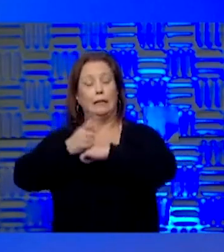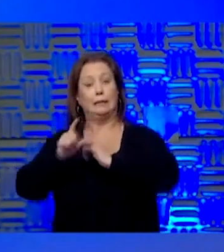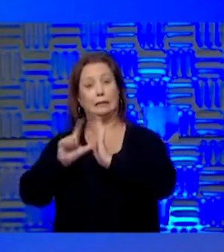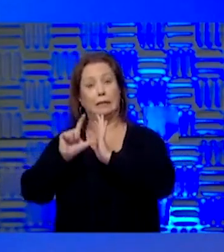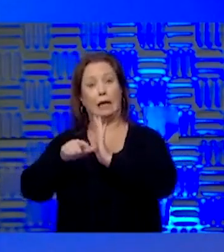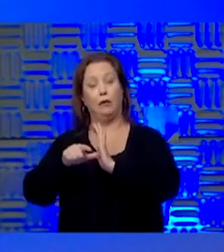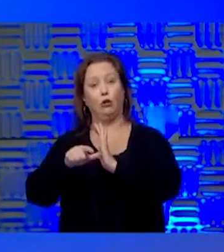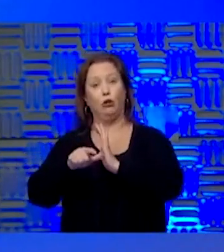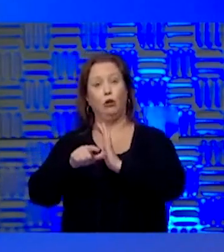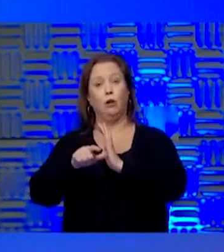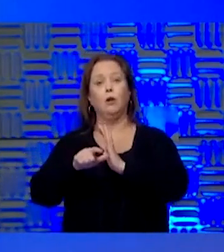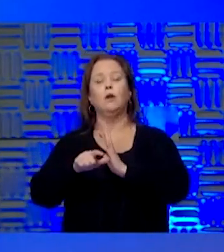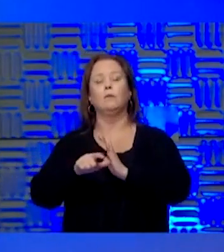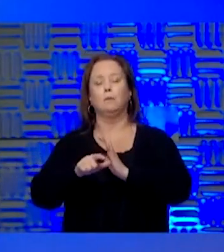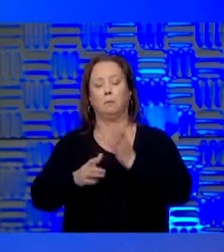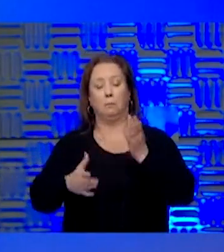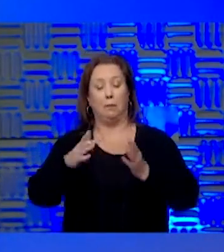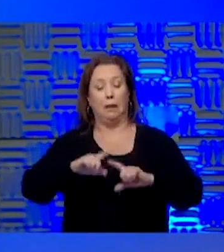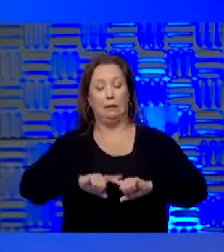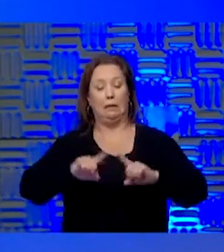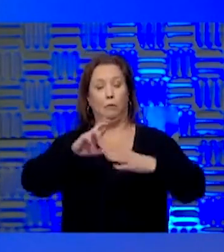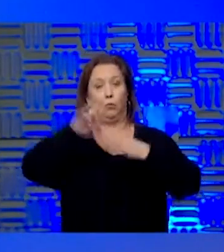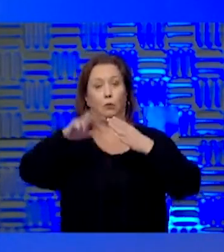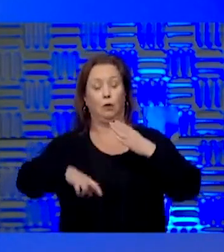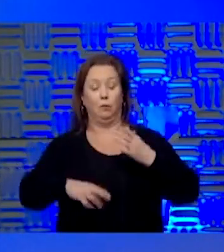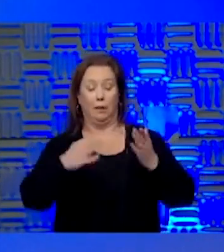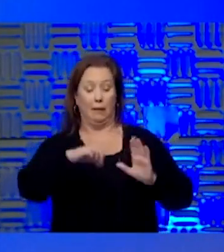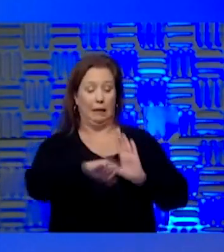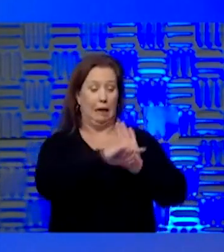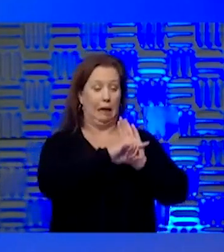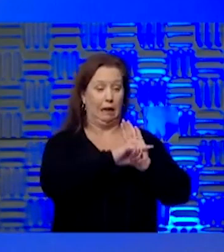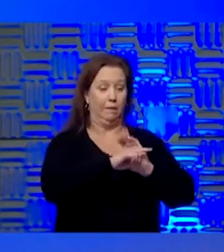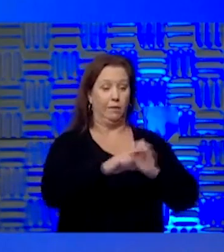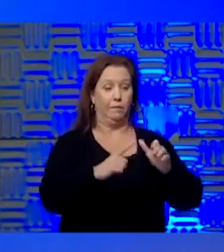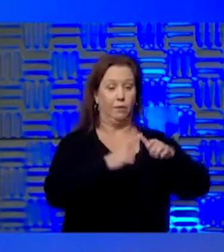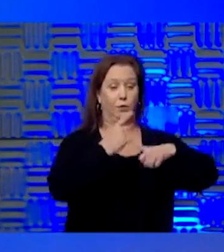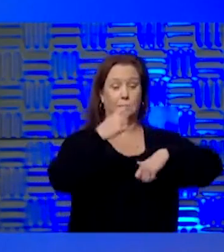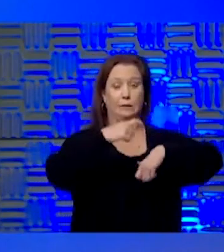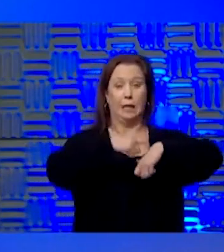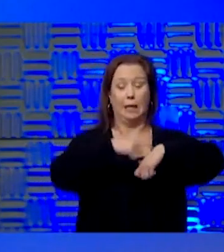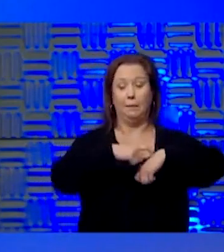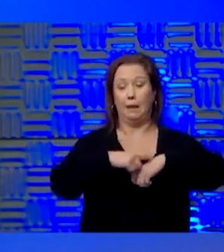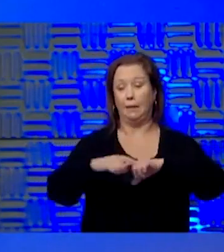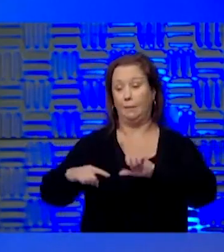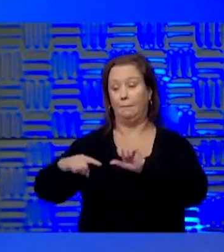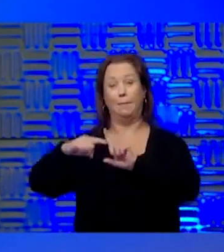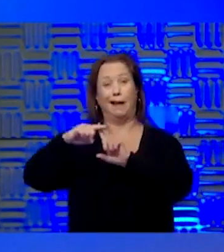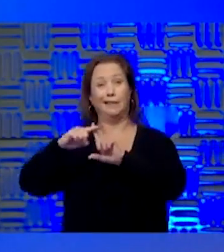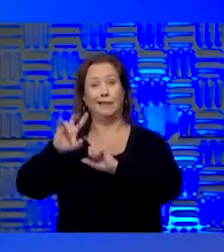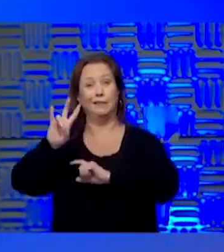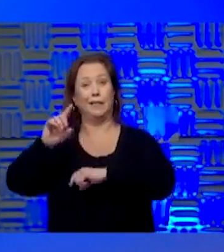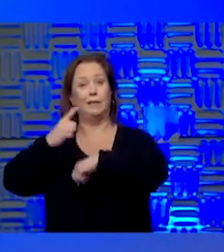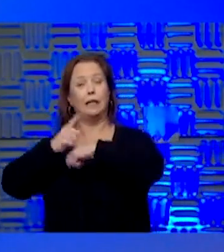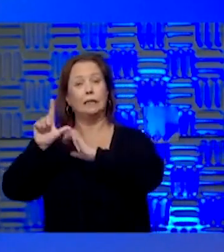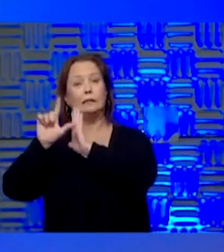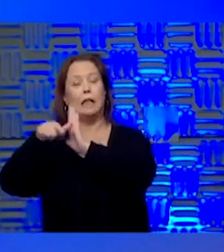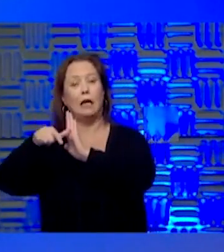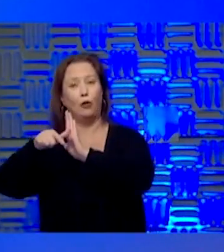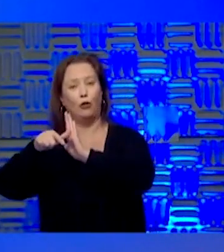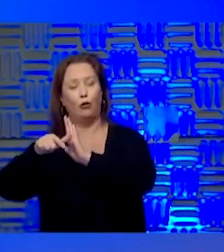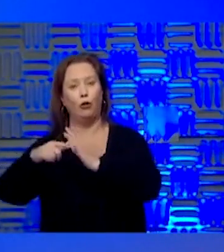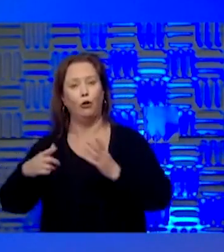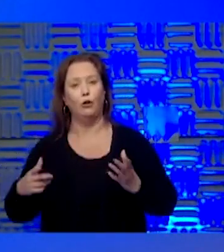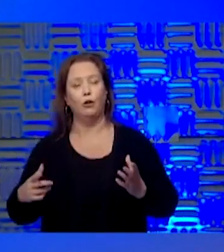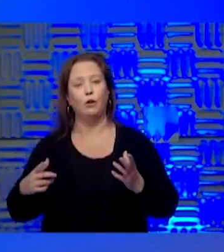that you couldn't have a different result, and being negative at one point is not the same as being positive 7 days down the road. I